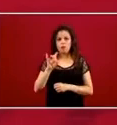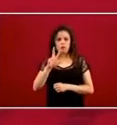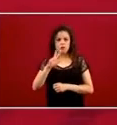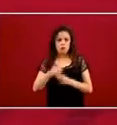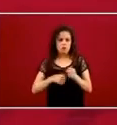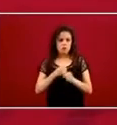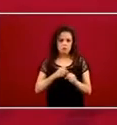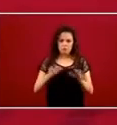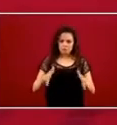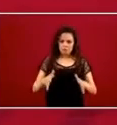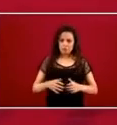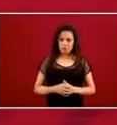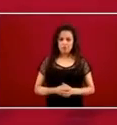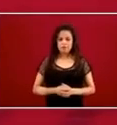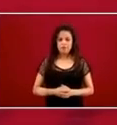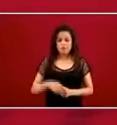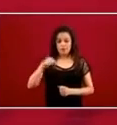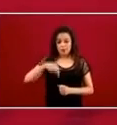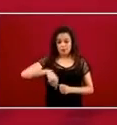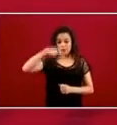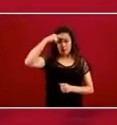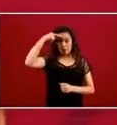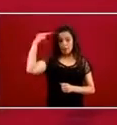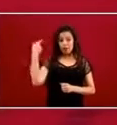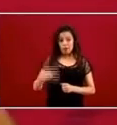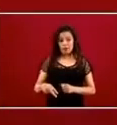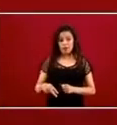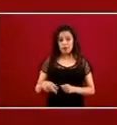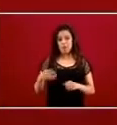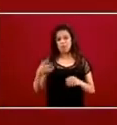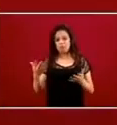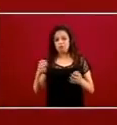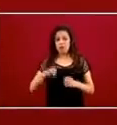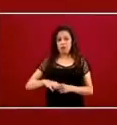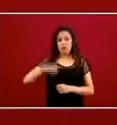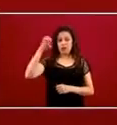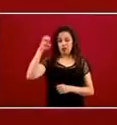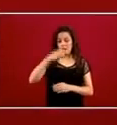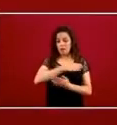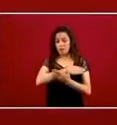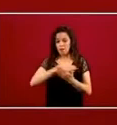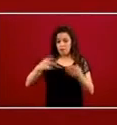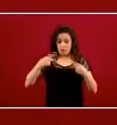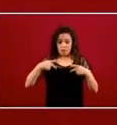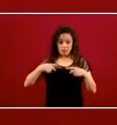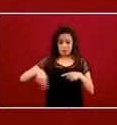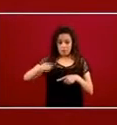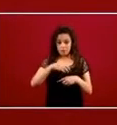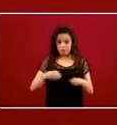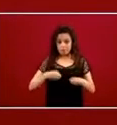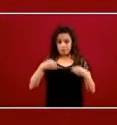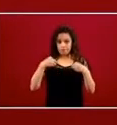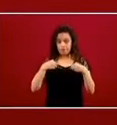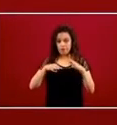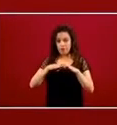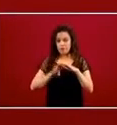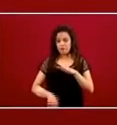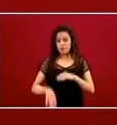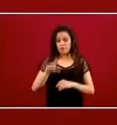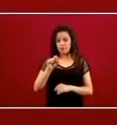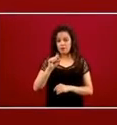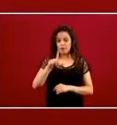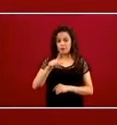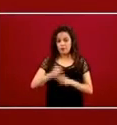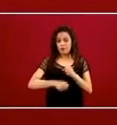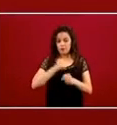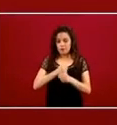38. In Mexico, the age, we have half the population. Half our population is